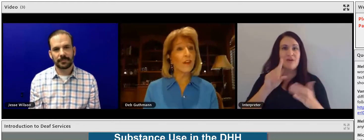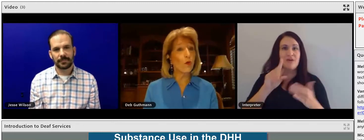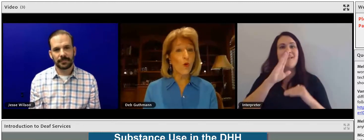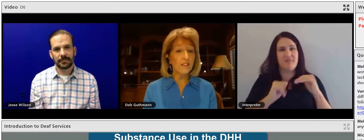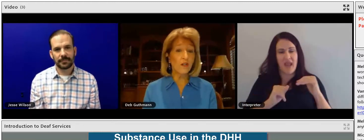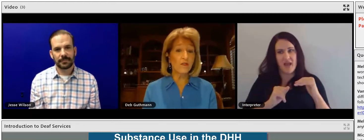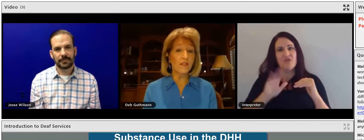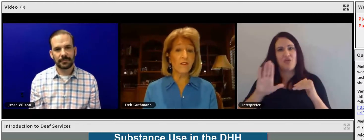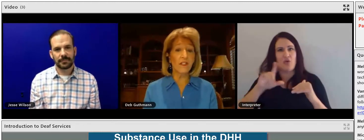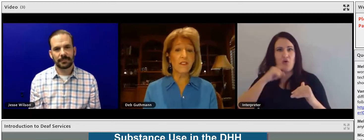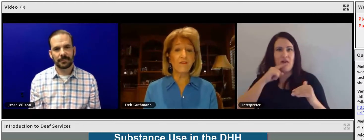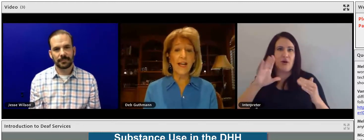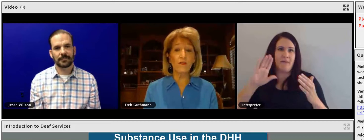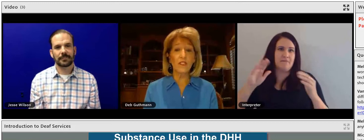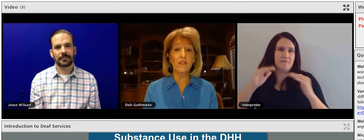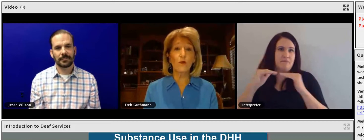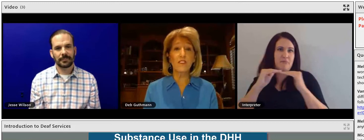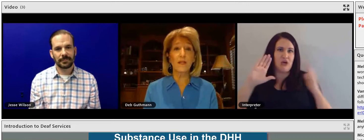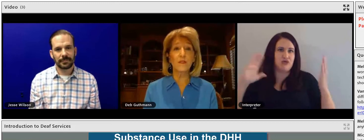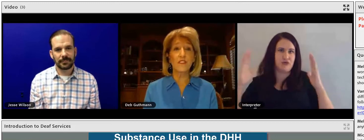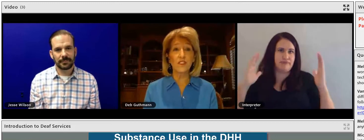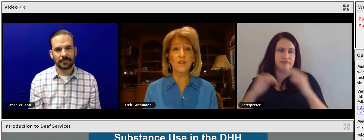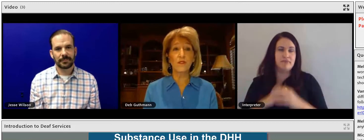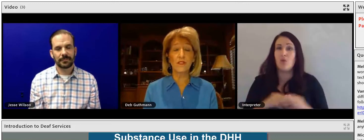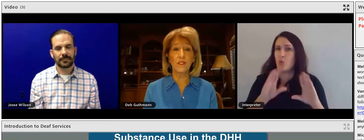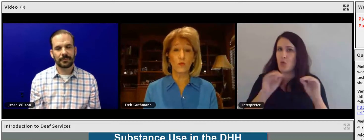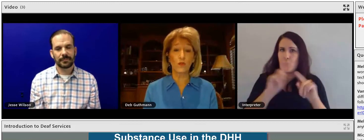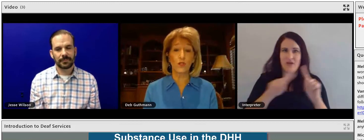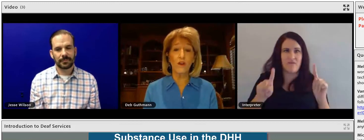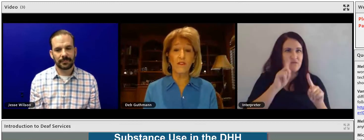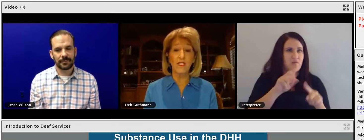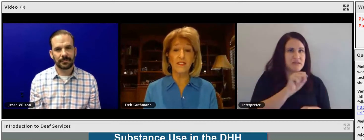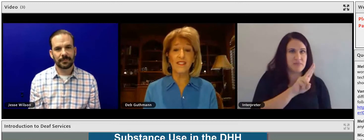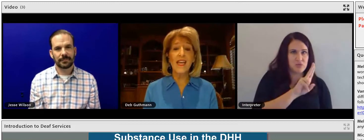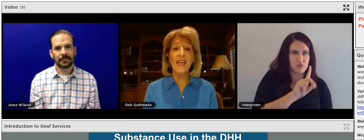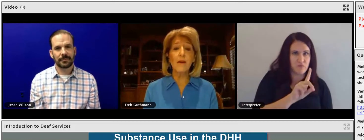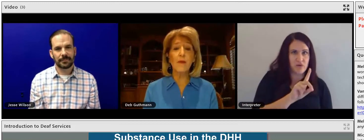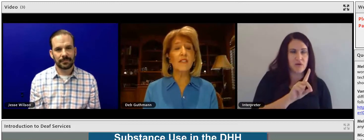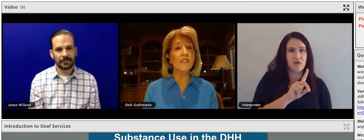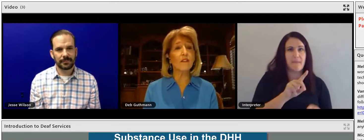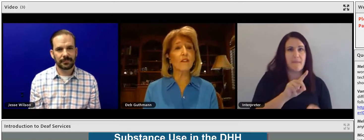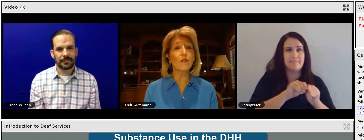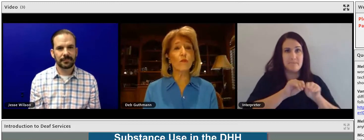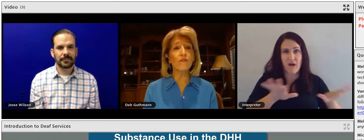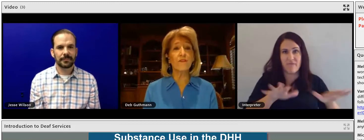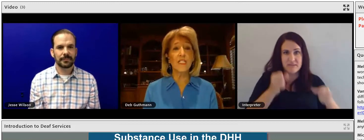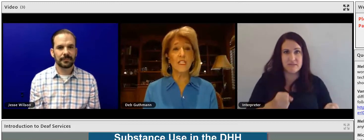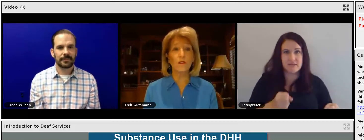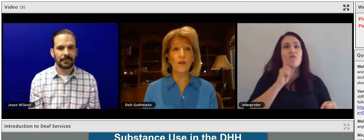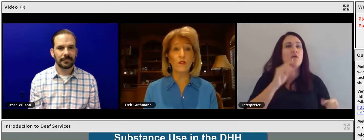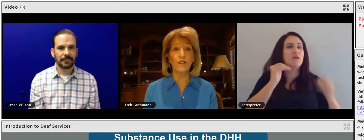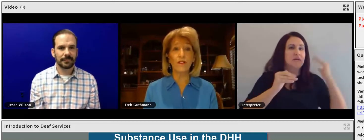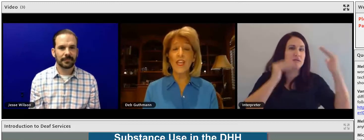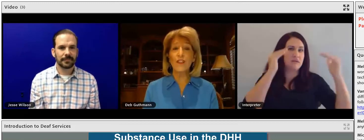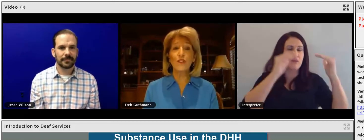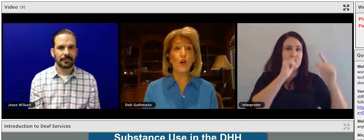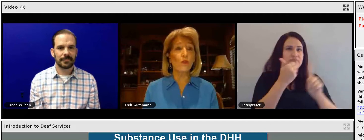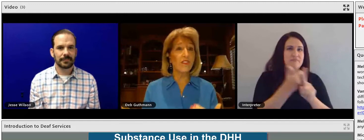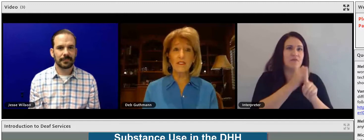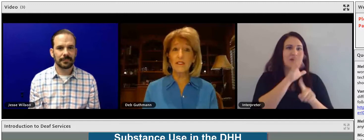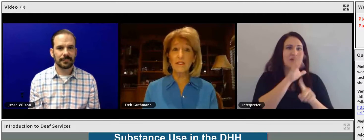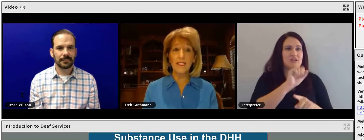hearing peers. There was no difference found for substance use disorder prevalence among adults who were 50